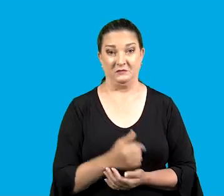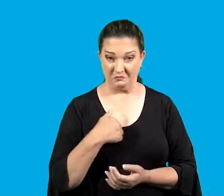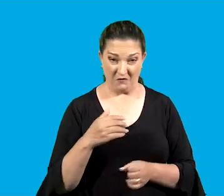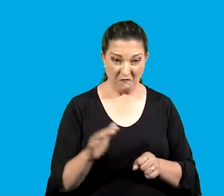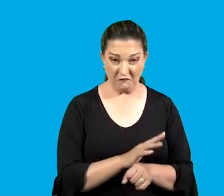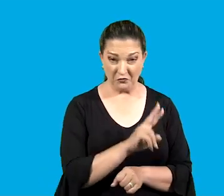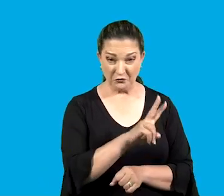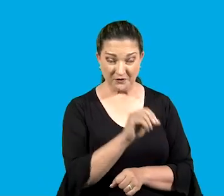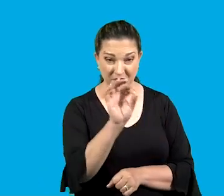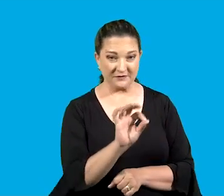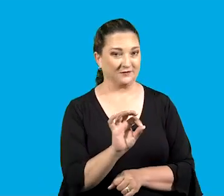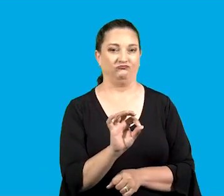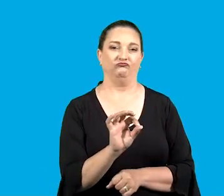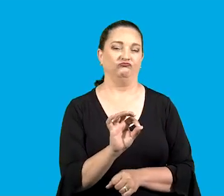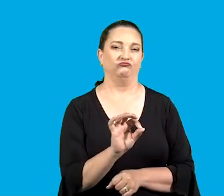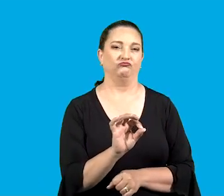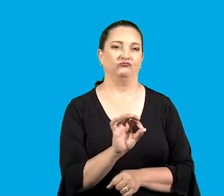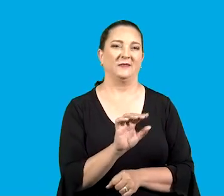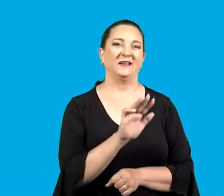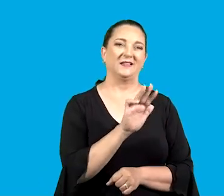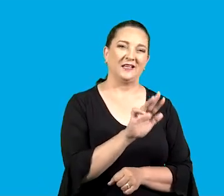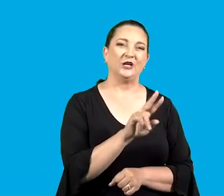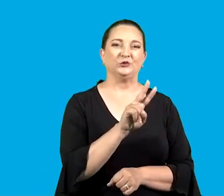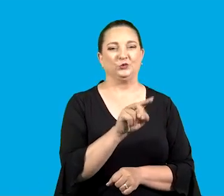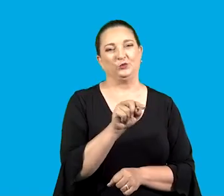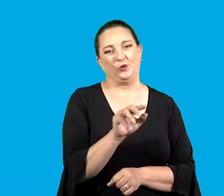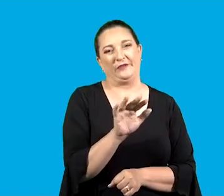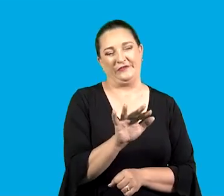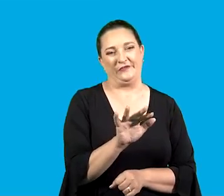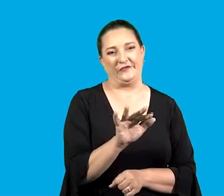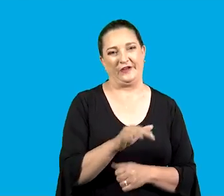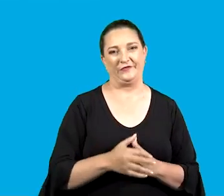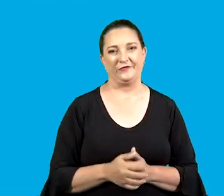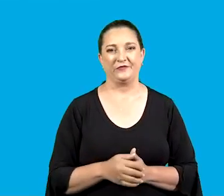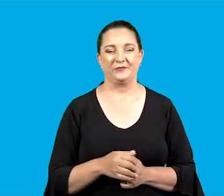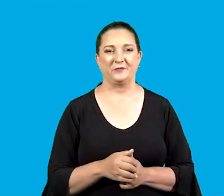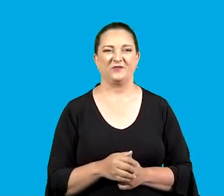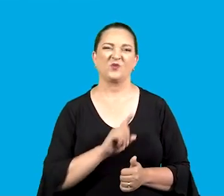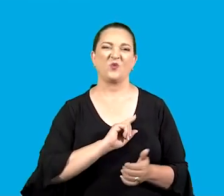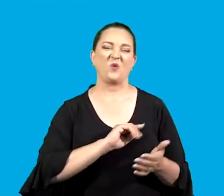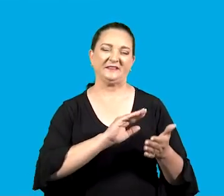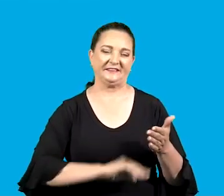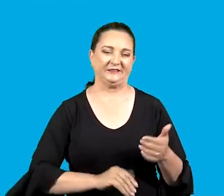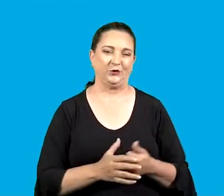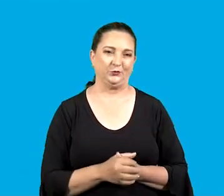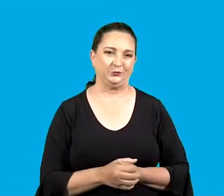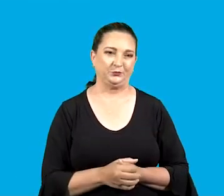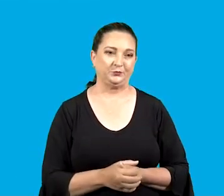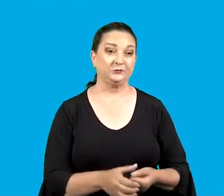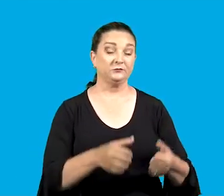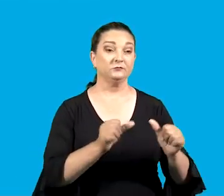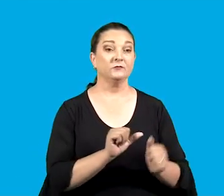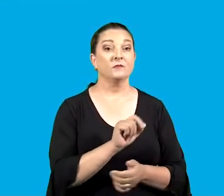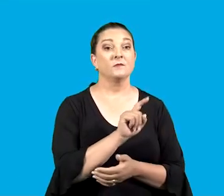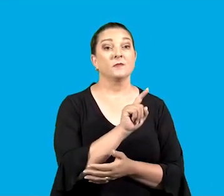I'm not going to get entirely. I'm going to get also 92.5. Then I say multiply by 0.925.